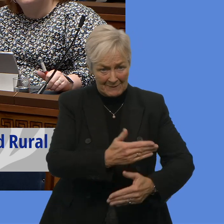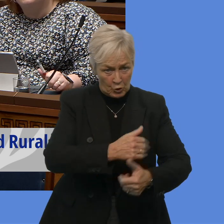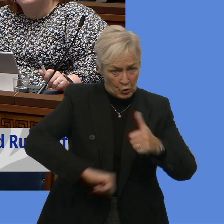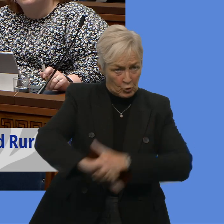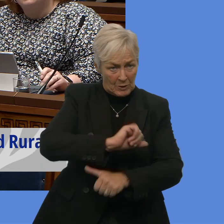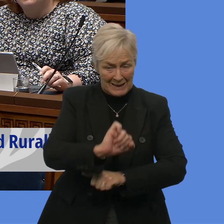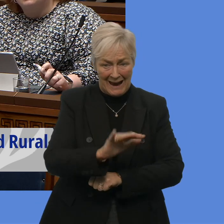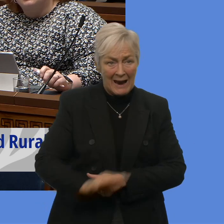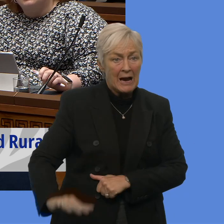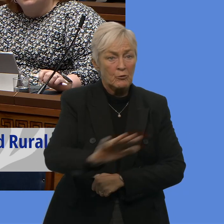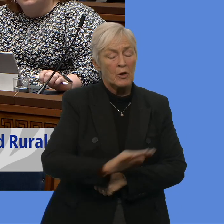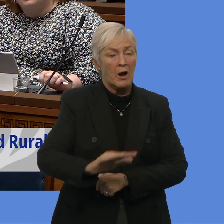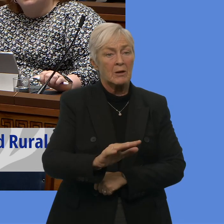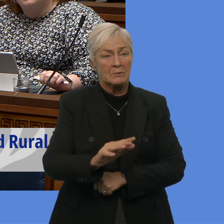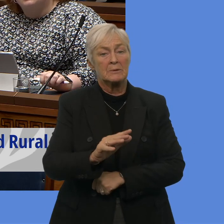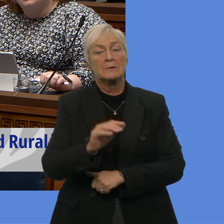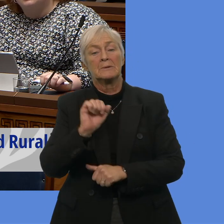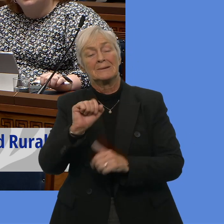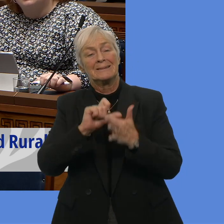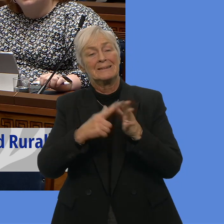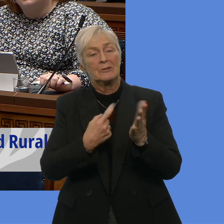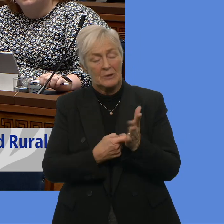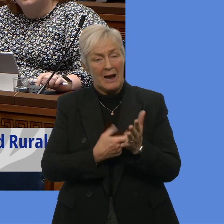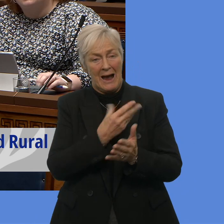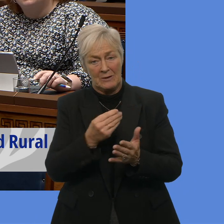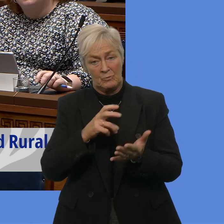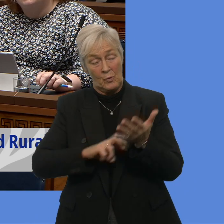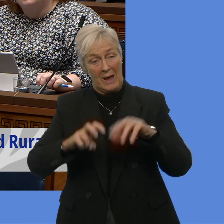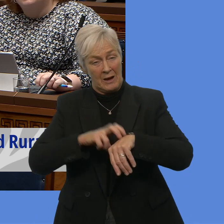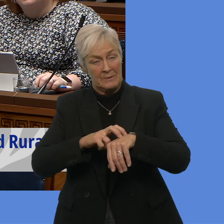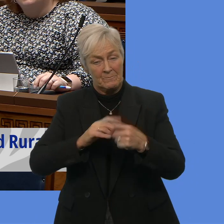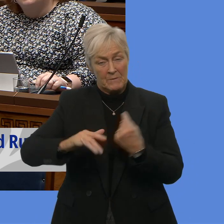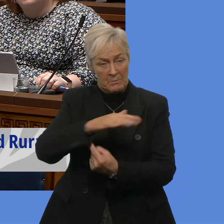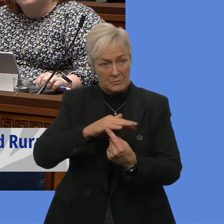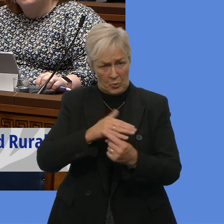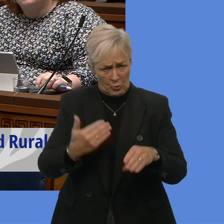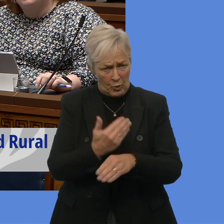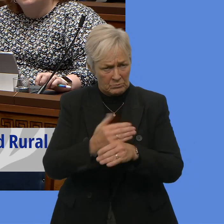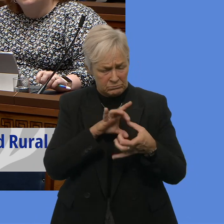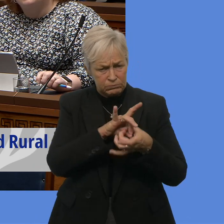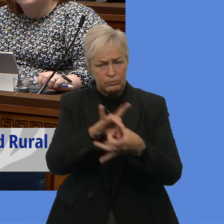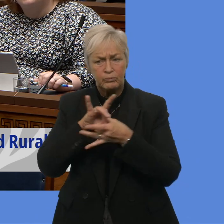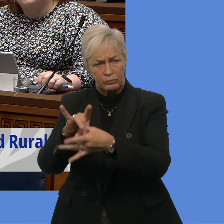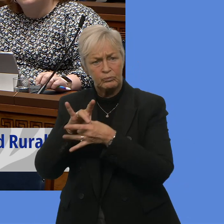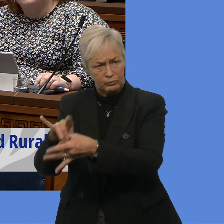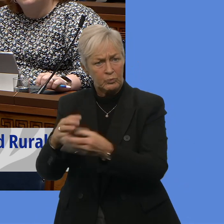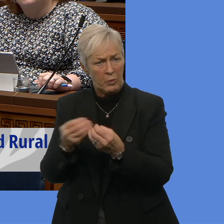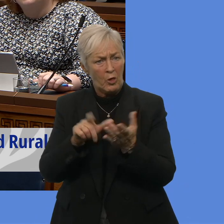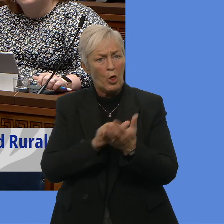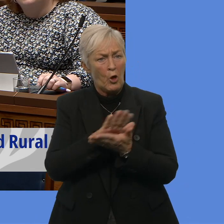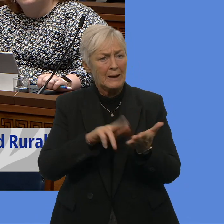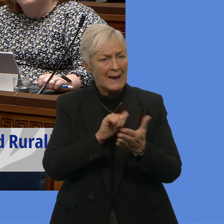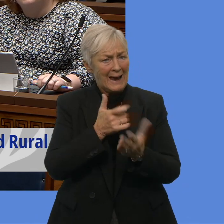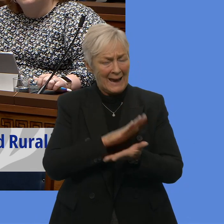Neagh catchment. DAERA and Northern Ireland Environment Agency will continue to work closely with local stakeholders, including the Lough Neagh Partnership, Rivers